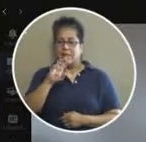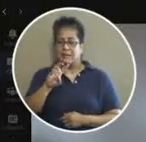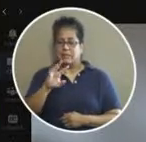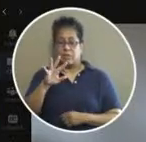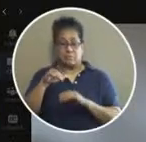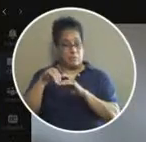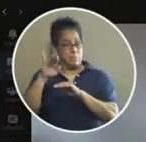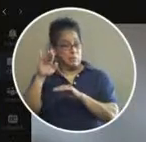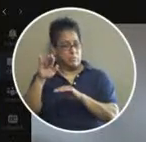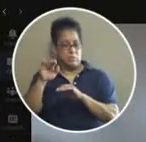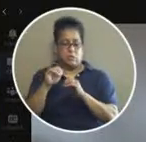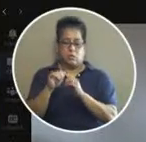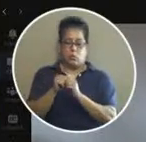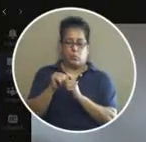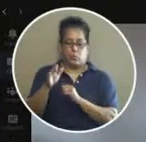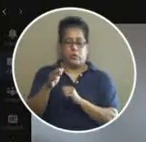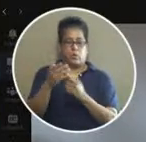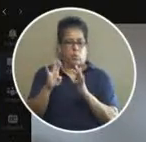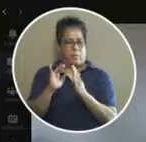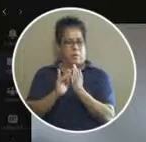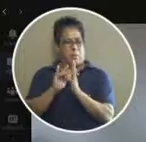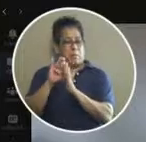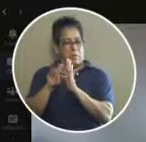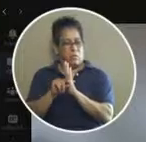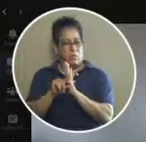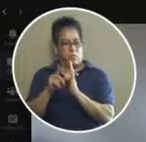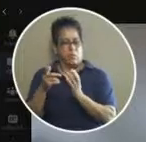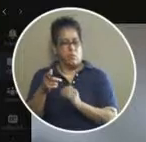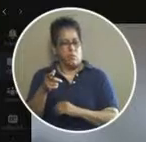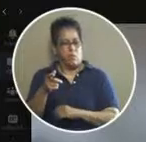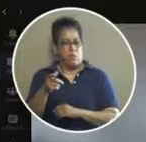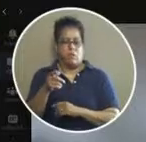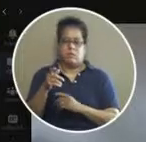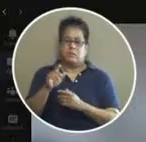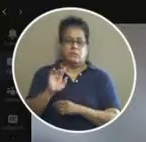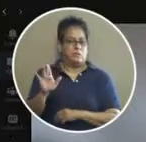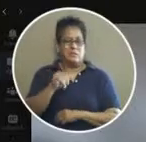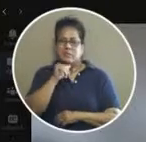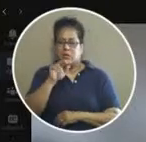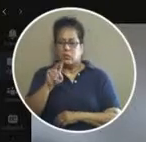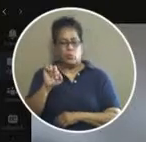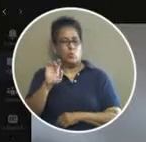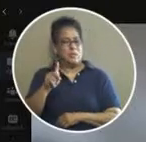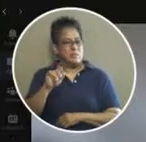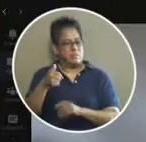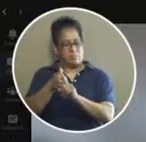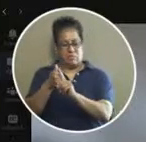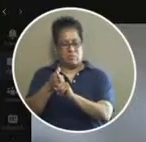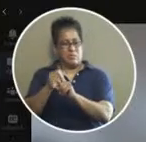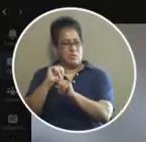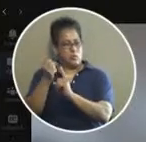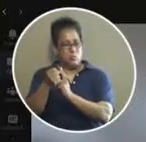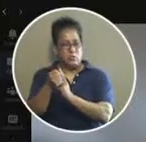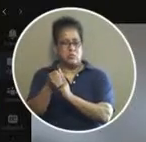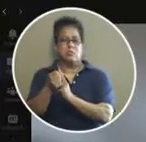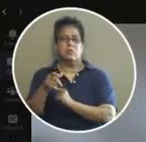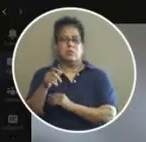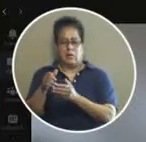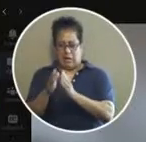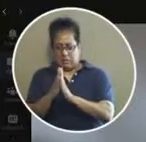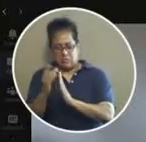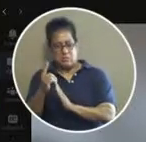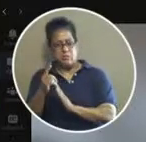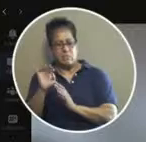older with underlying health conditions should not at any time risk any situation, get someone else to go to the groceries,